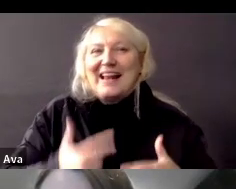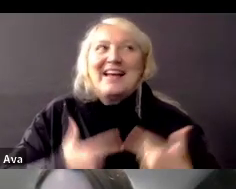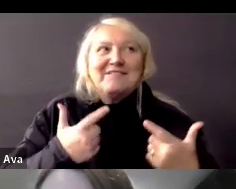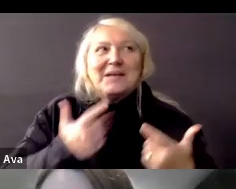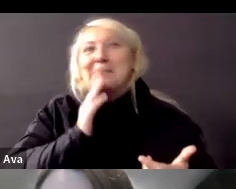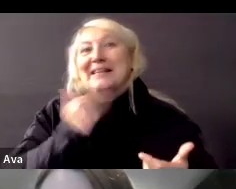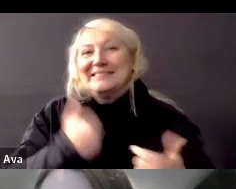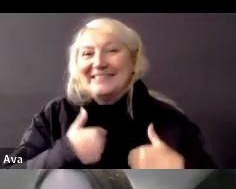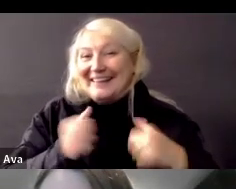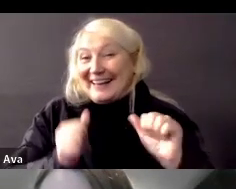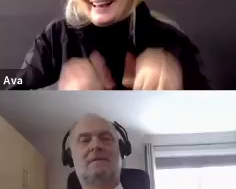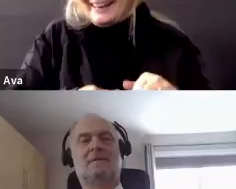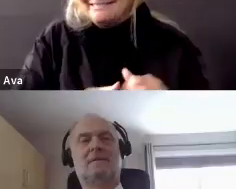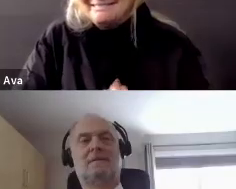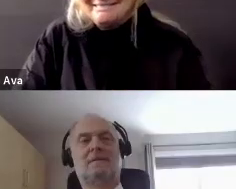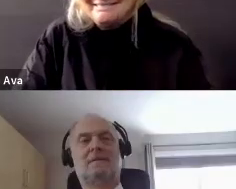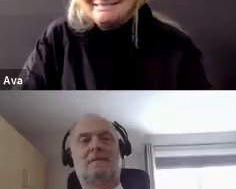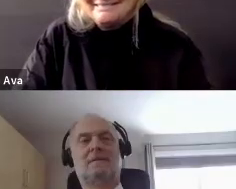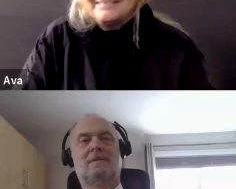can.